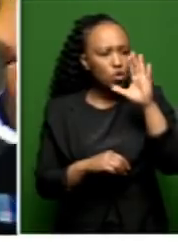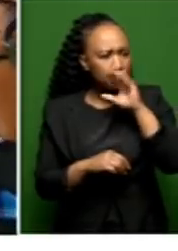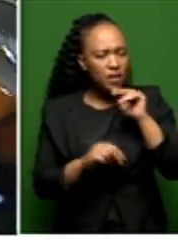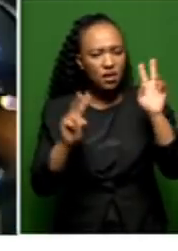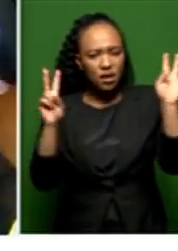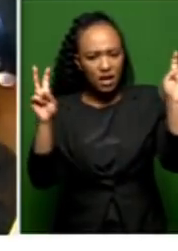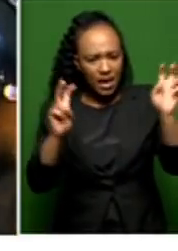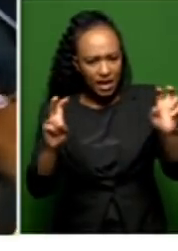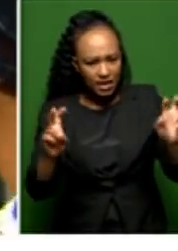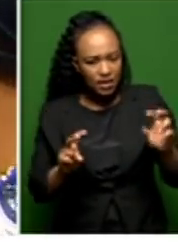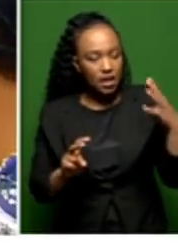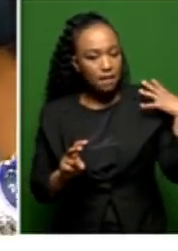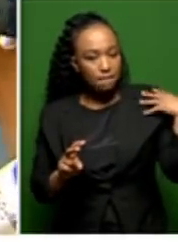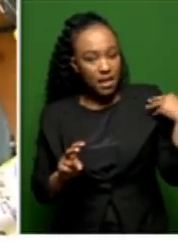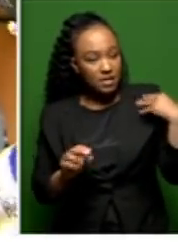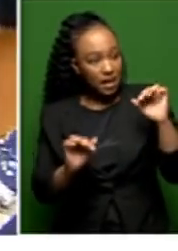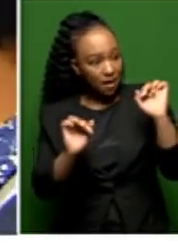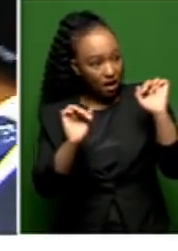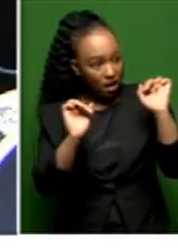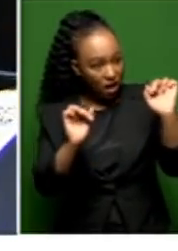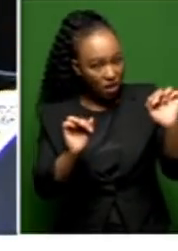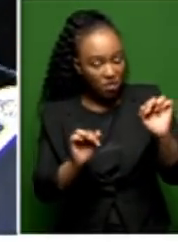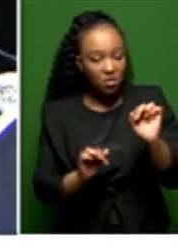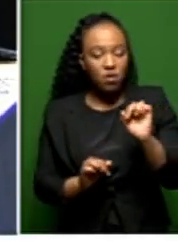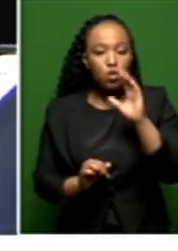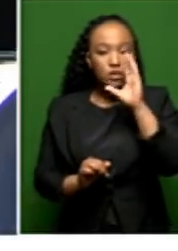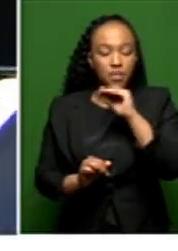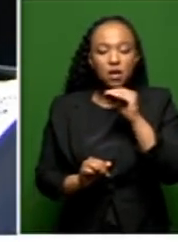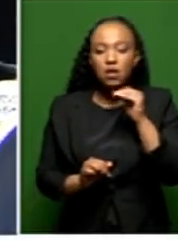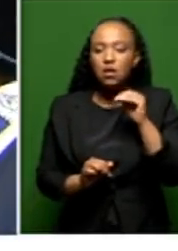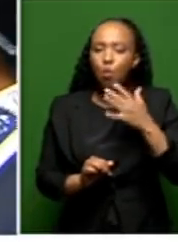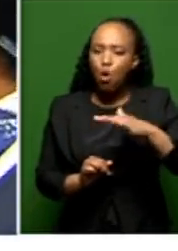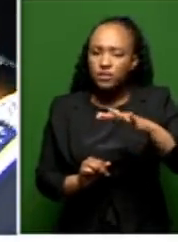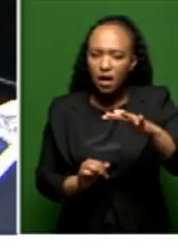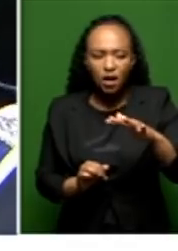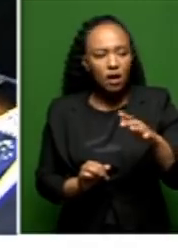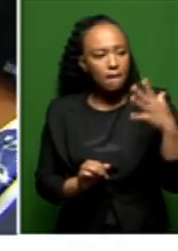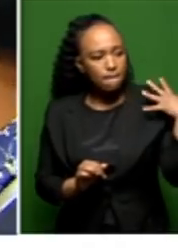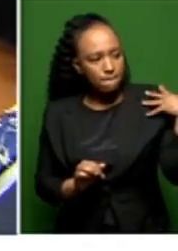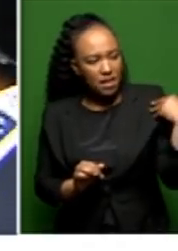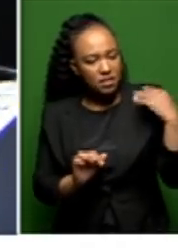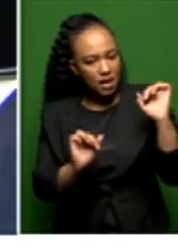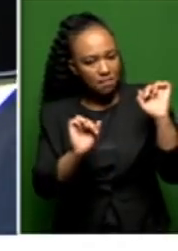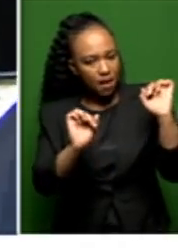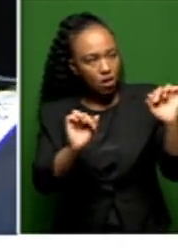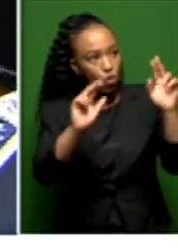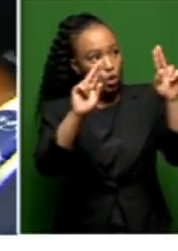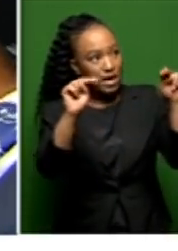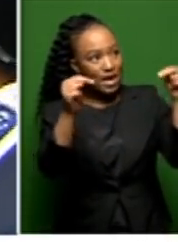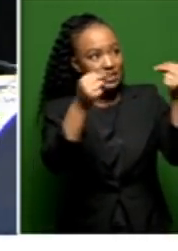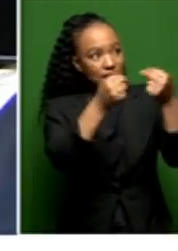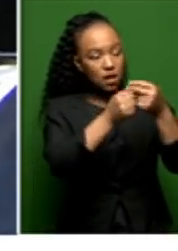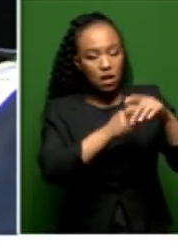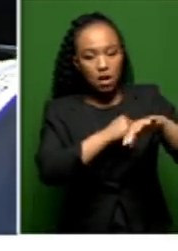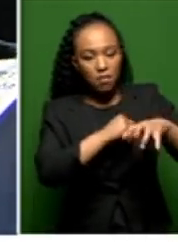your own ministers who are in charge. You talk about water, your own ministers, from national to the province,